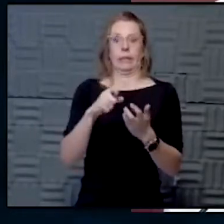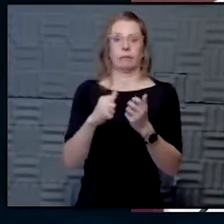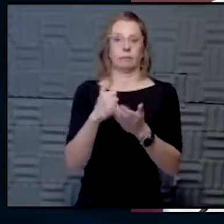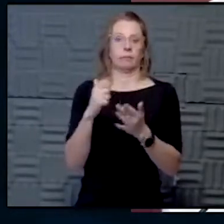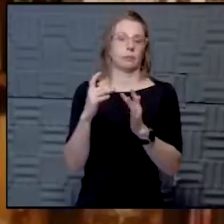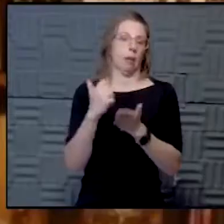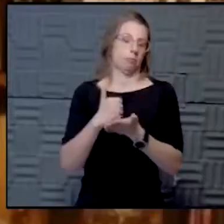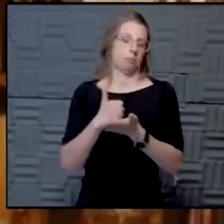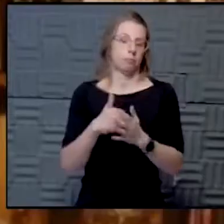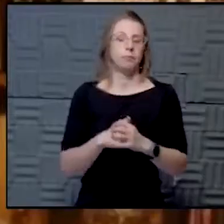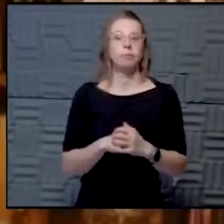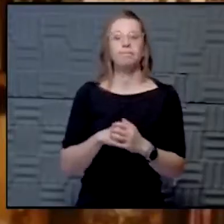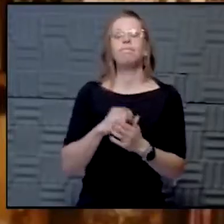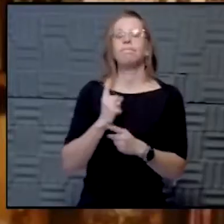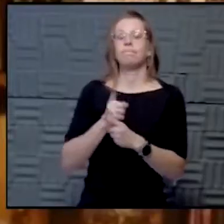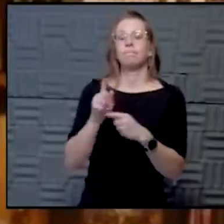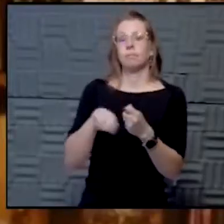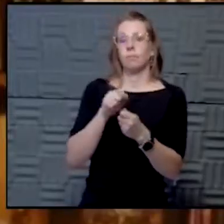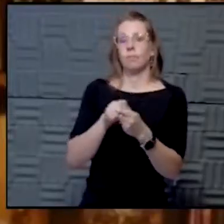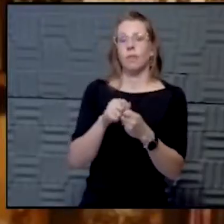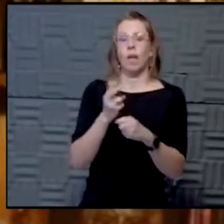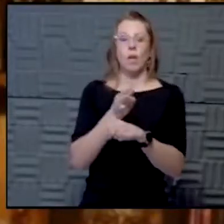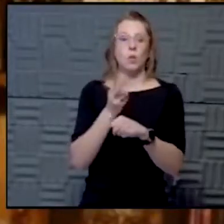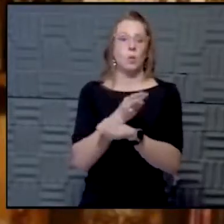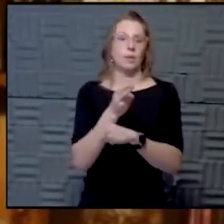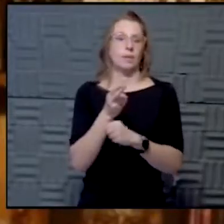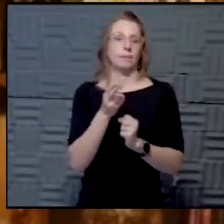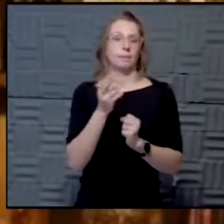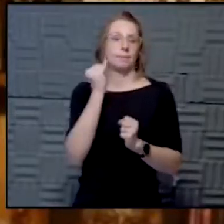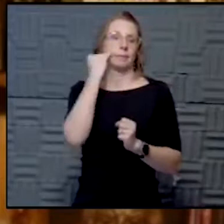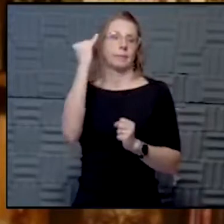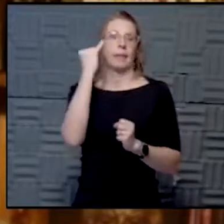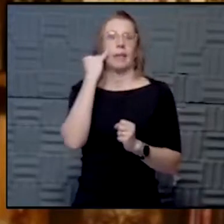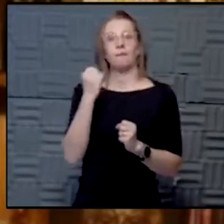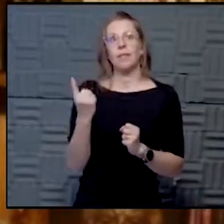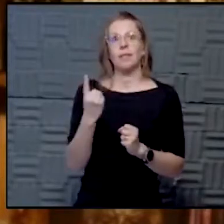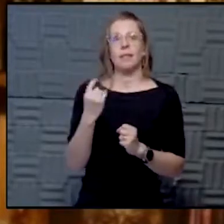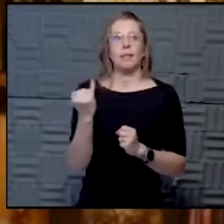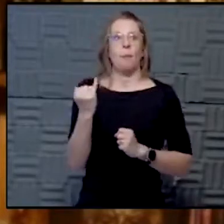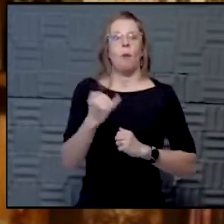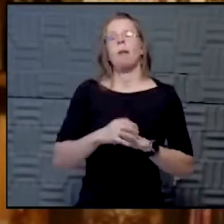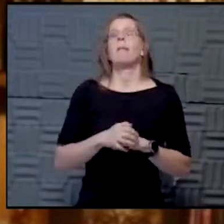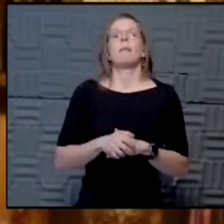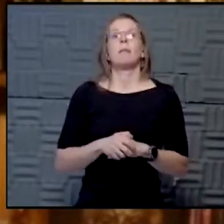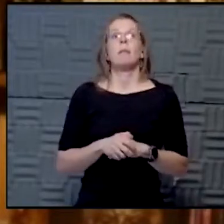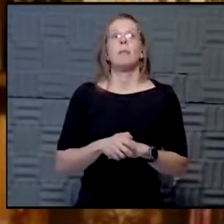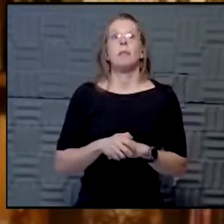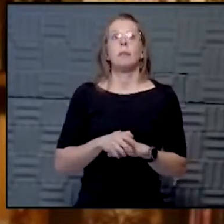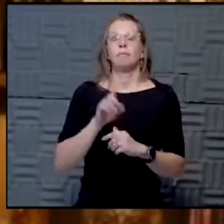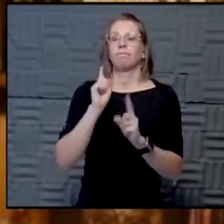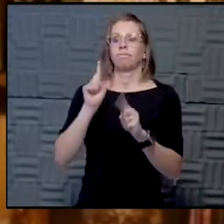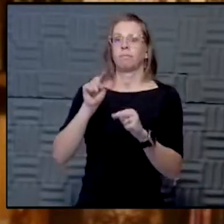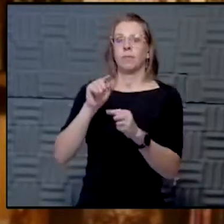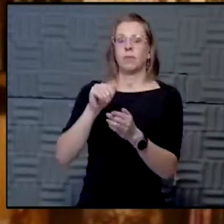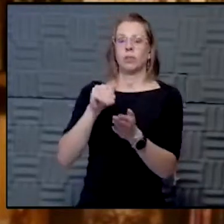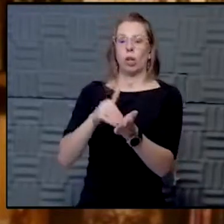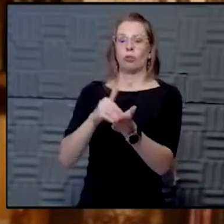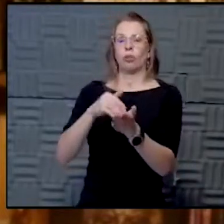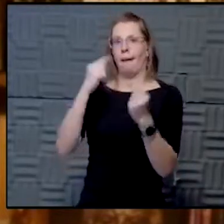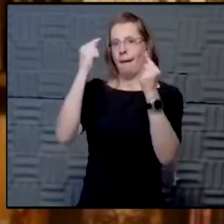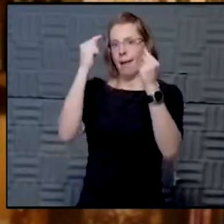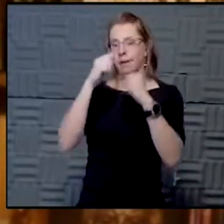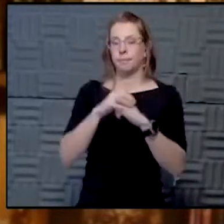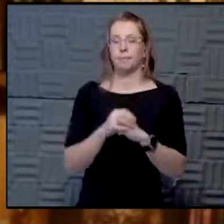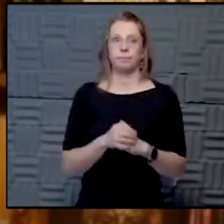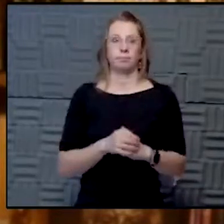Absolutely. Yeah, it's really important. I like to use the analogy that it's like if someone goes to a doctor and they say that they have a headache, that there's a